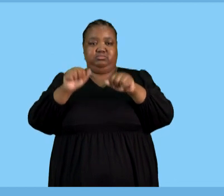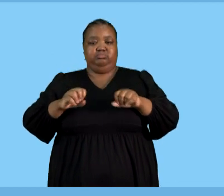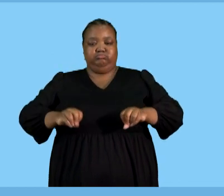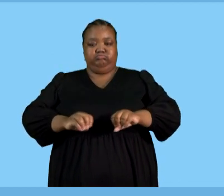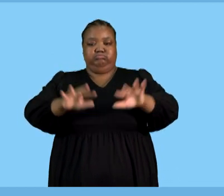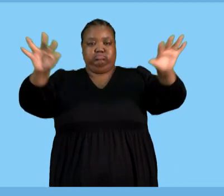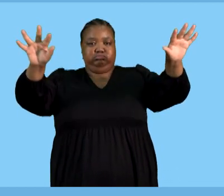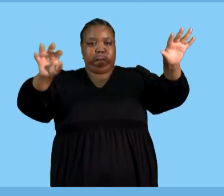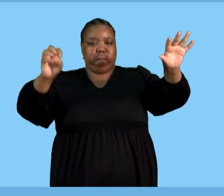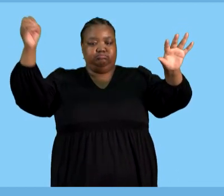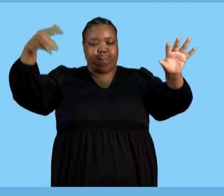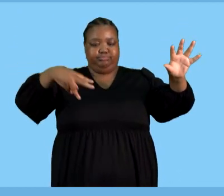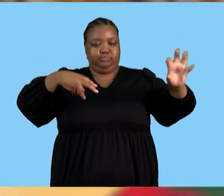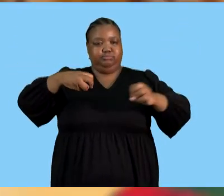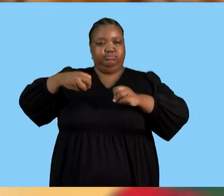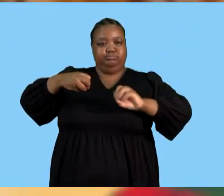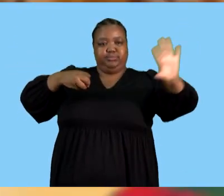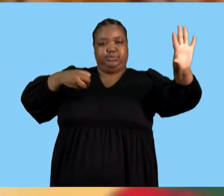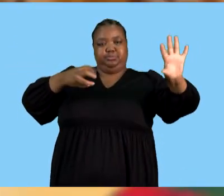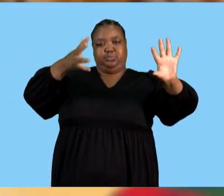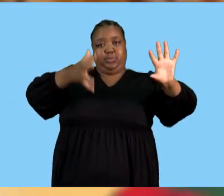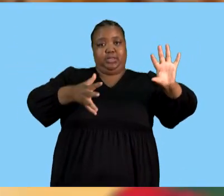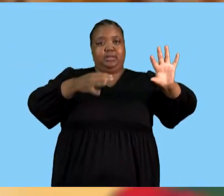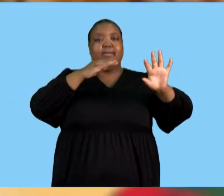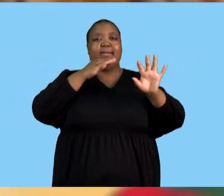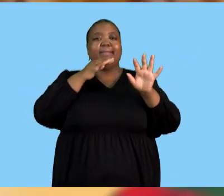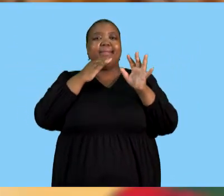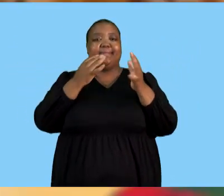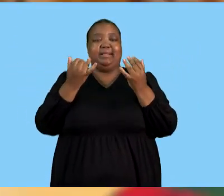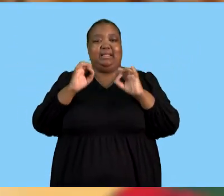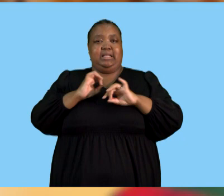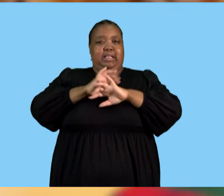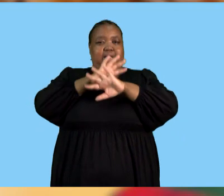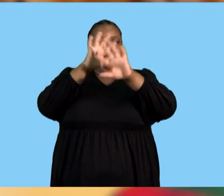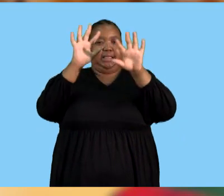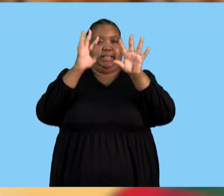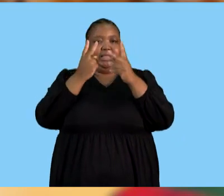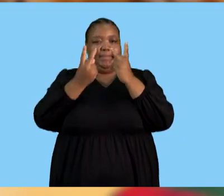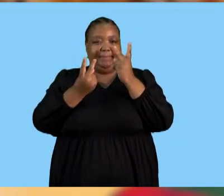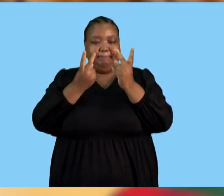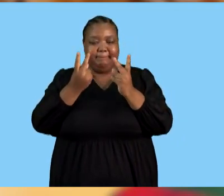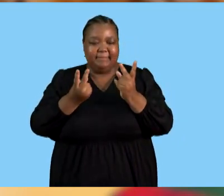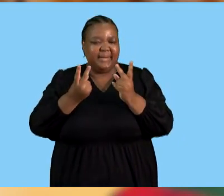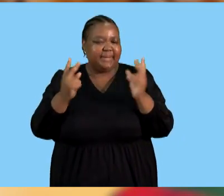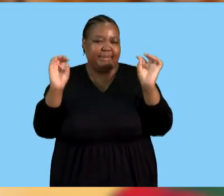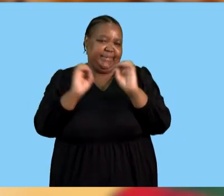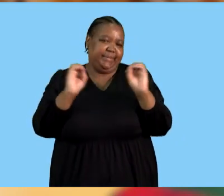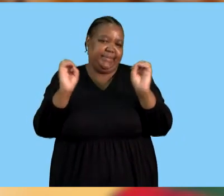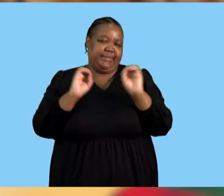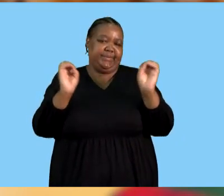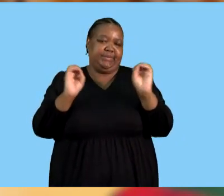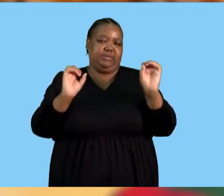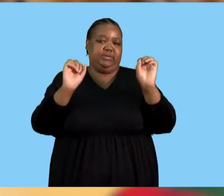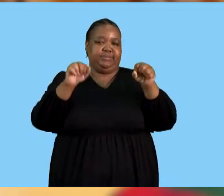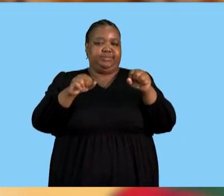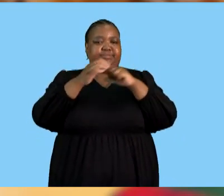in different directions. And because of that, that is not going to give us a clear picture of whatever that we are looking at through